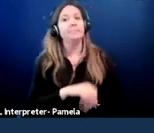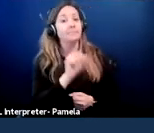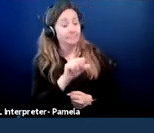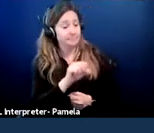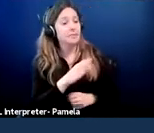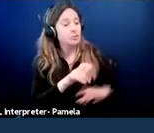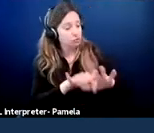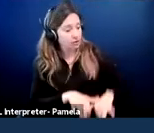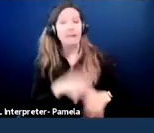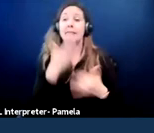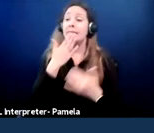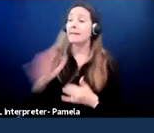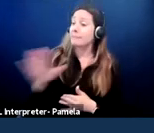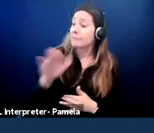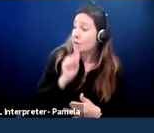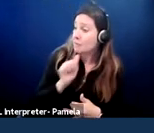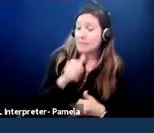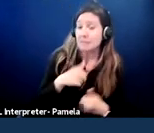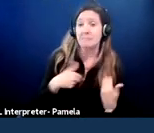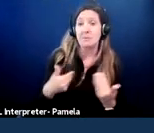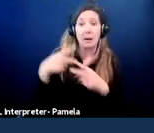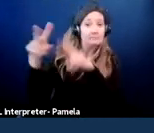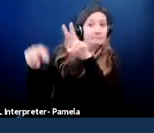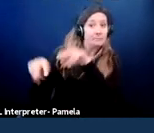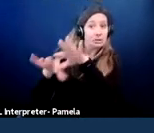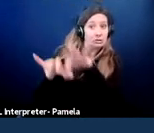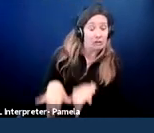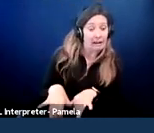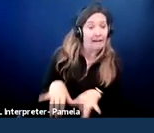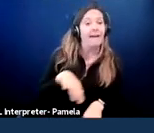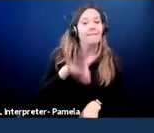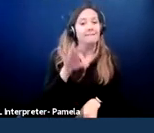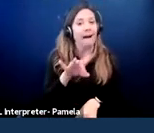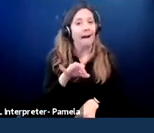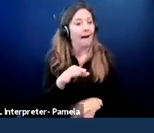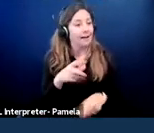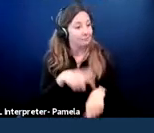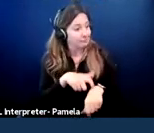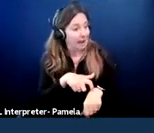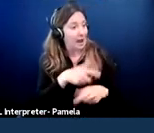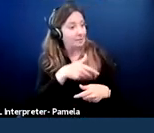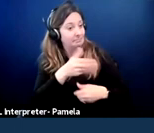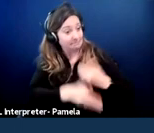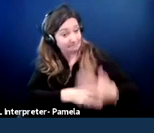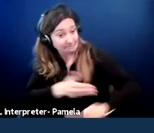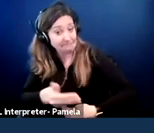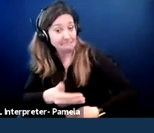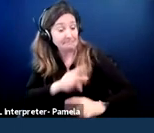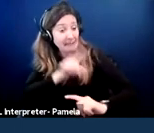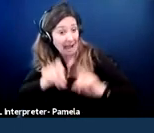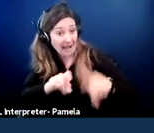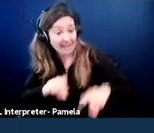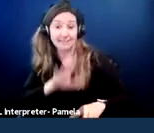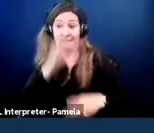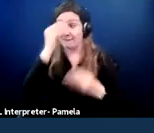I appreciate everyone's patience. We've been trying to find a good flow with the questions here today, lots of good information. So our